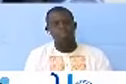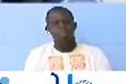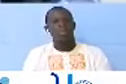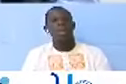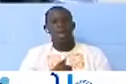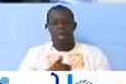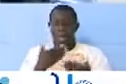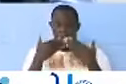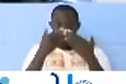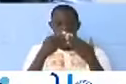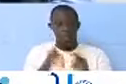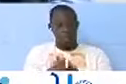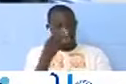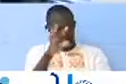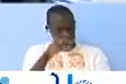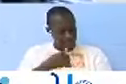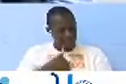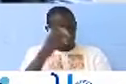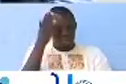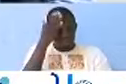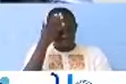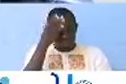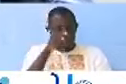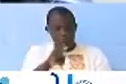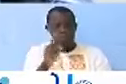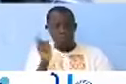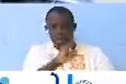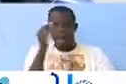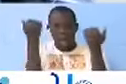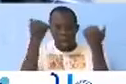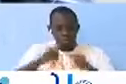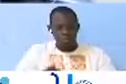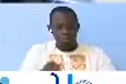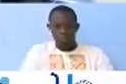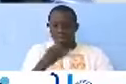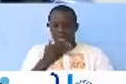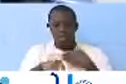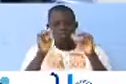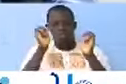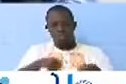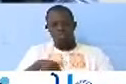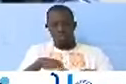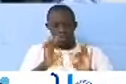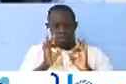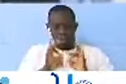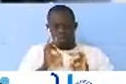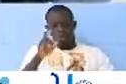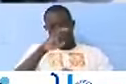I told them, had I known that this is what's going to happen, I wouldn't have taken up this job.